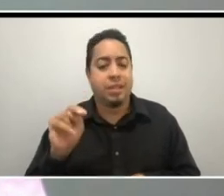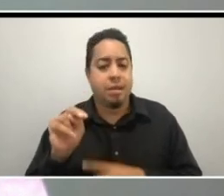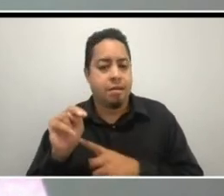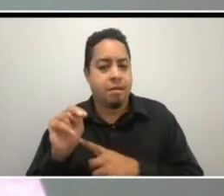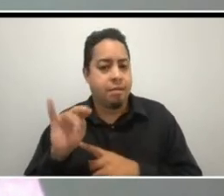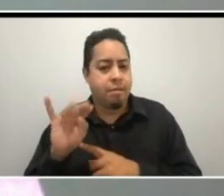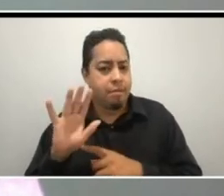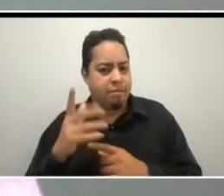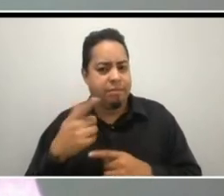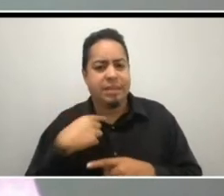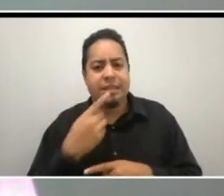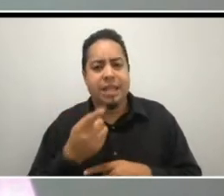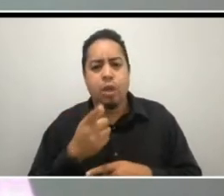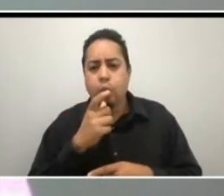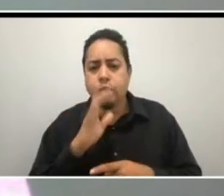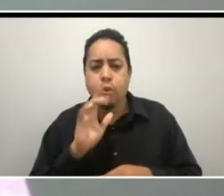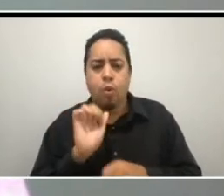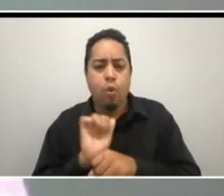meet?